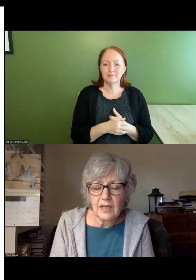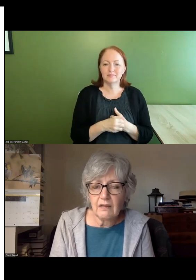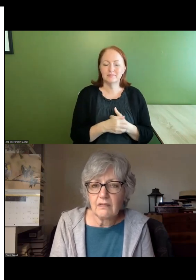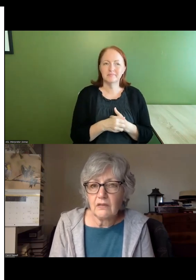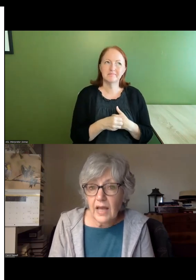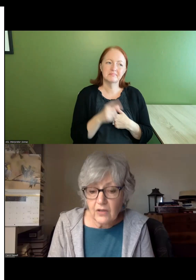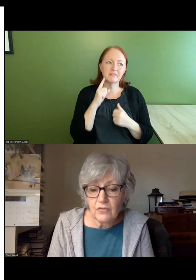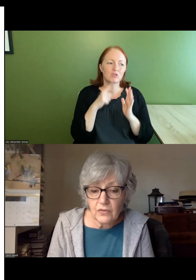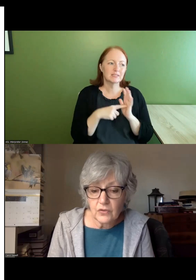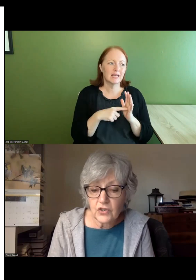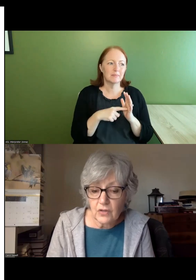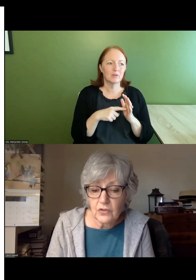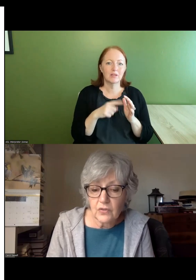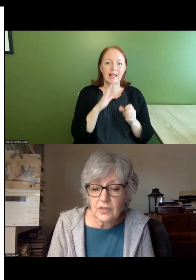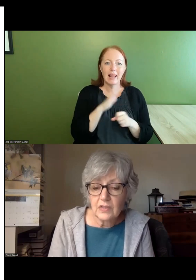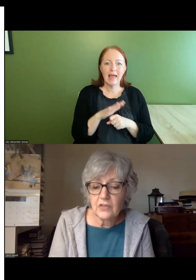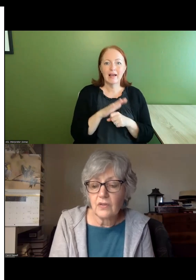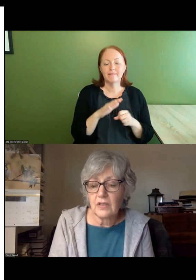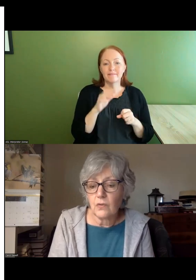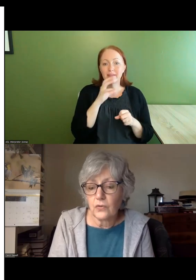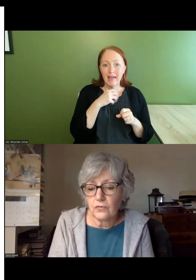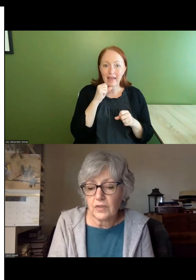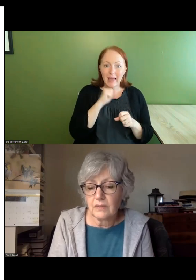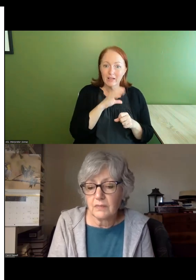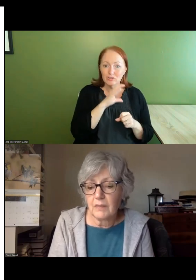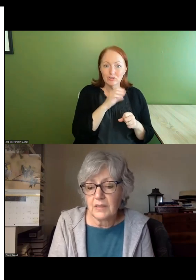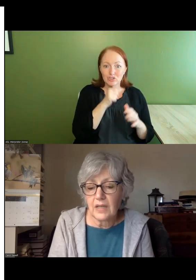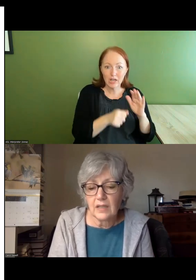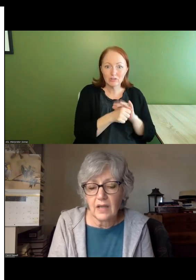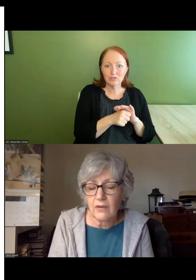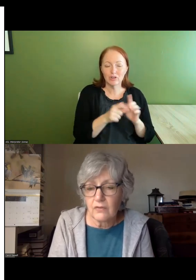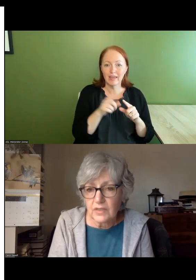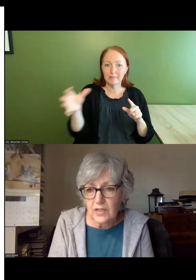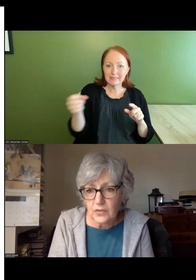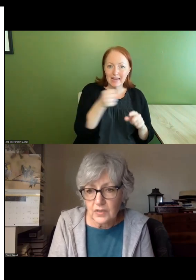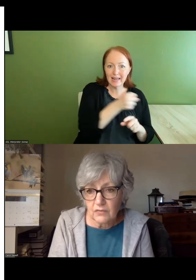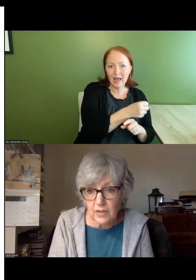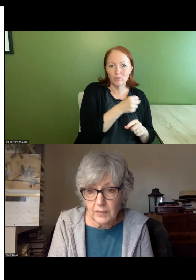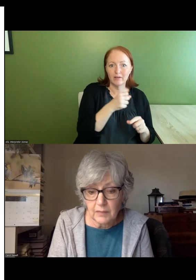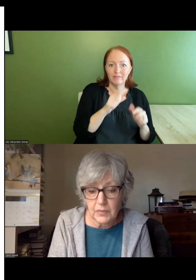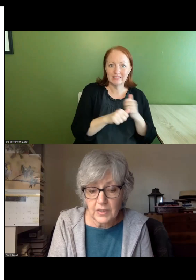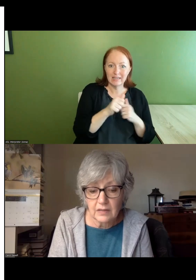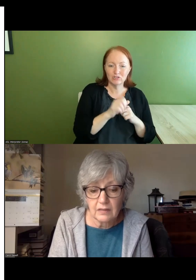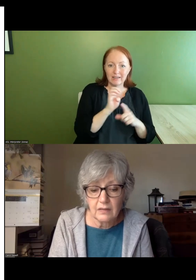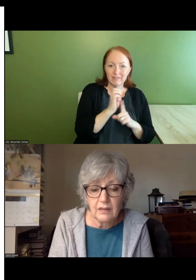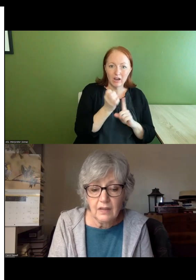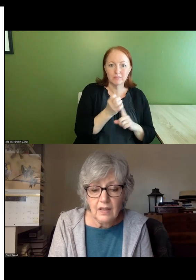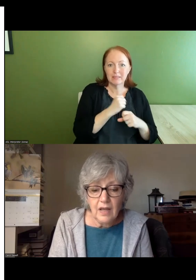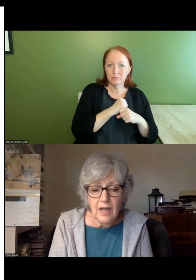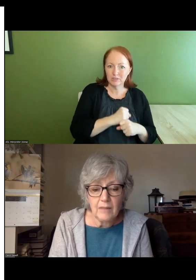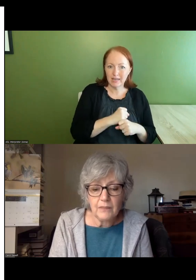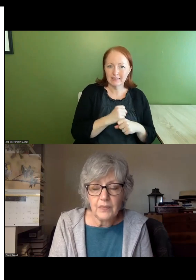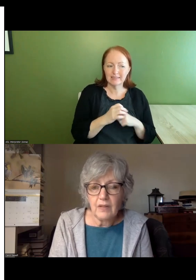Issues like the lack of elder shelters so that an older victim can be taken out of a dangerous environment and protected.